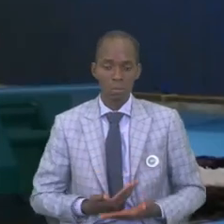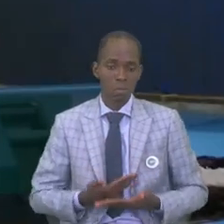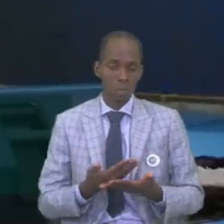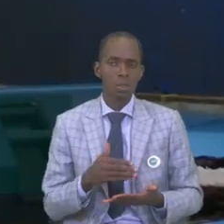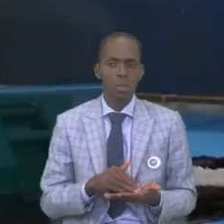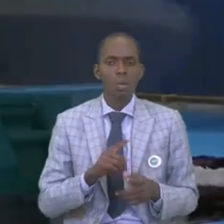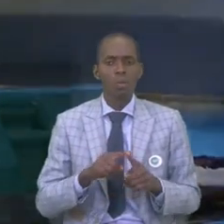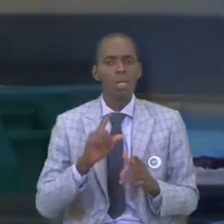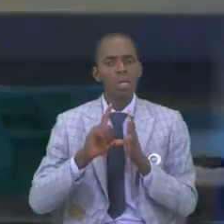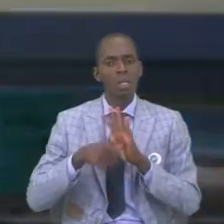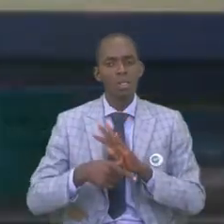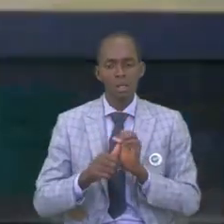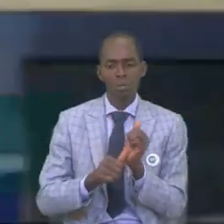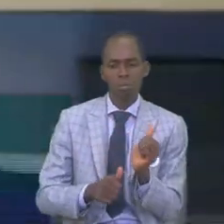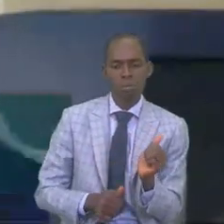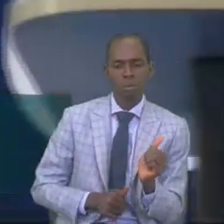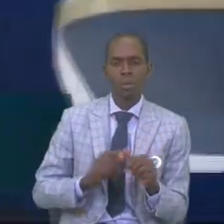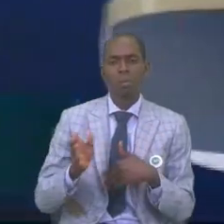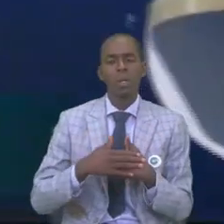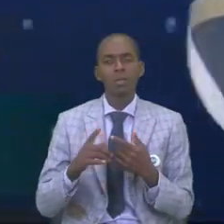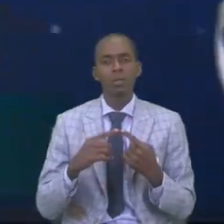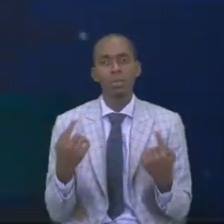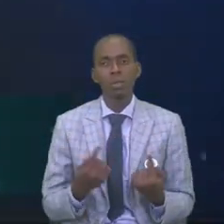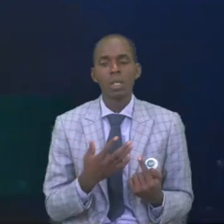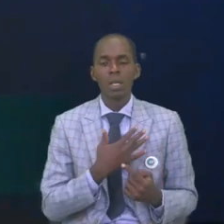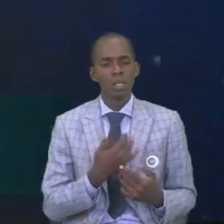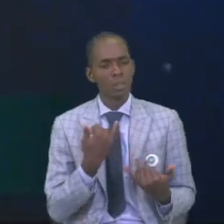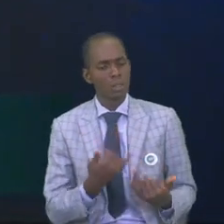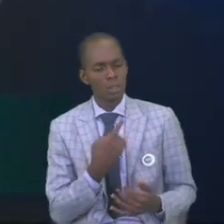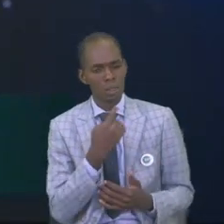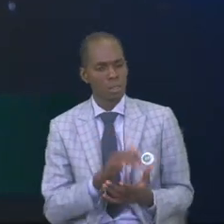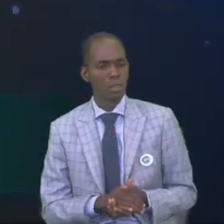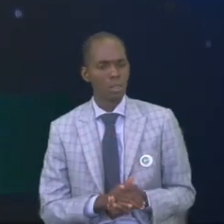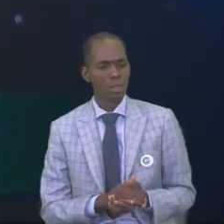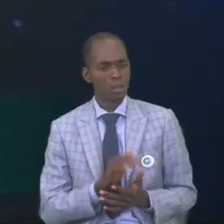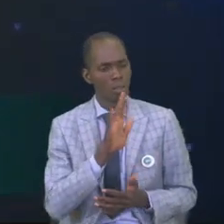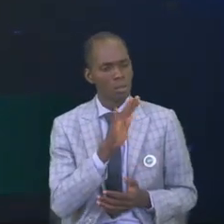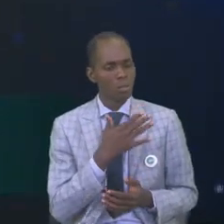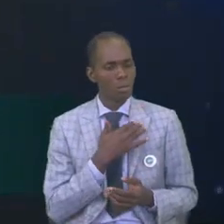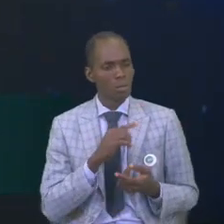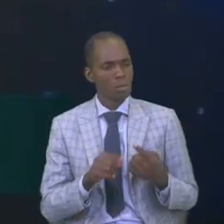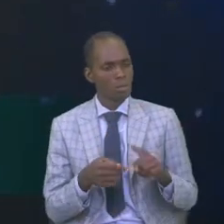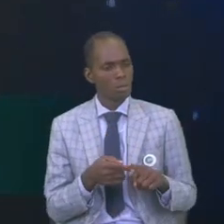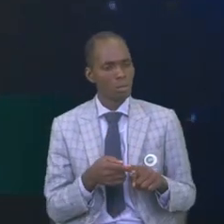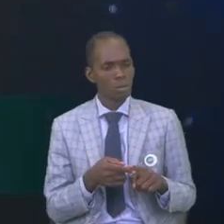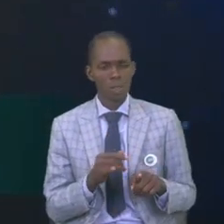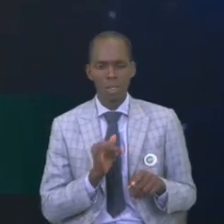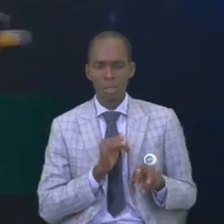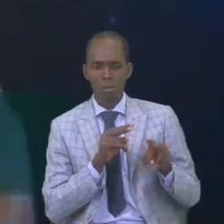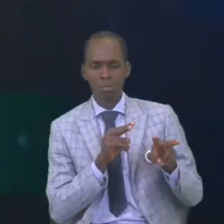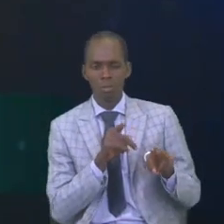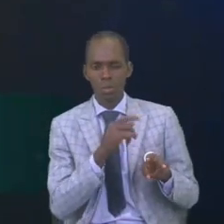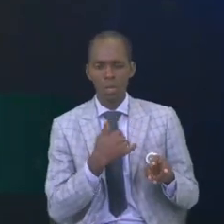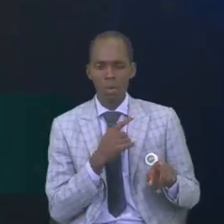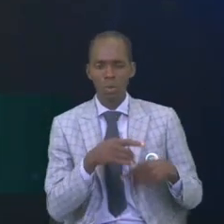back into sin, and then we'll say, my friend, it's like you've gone back to your old vomit. It